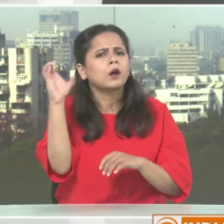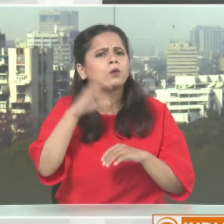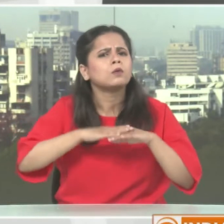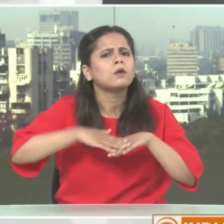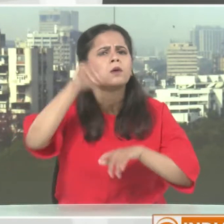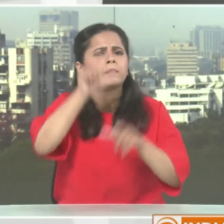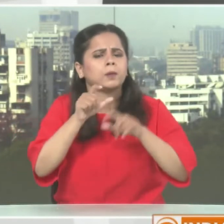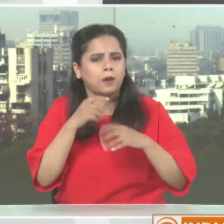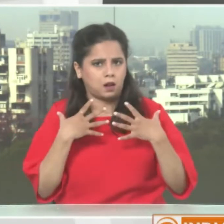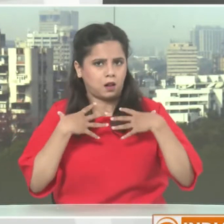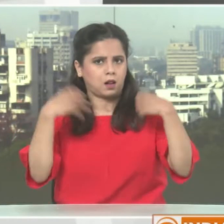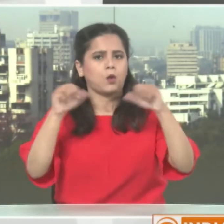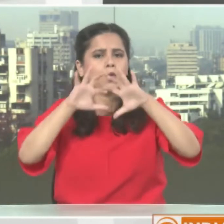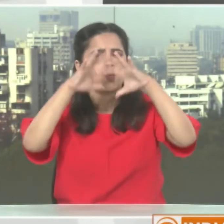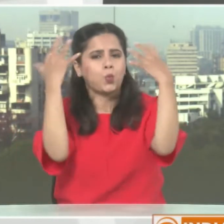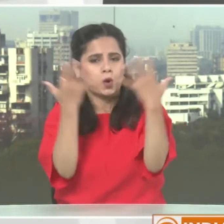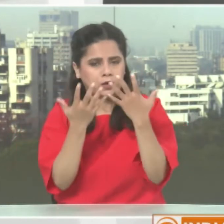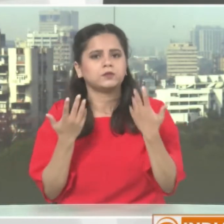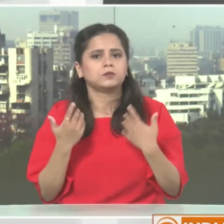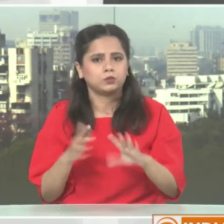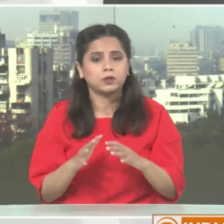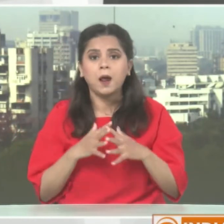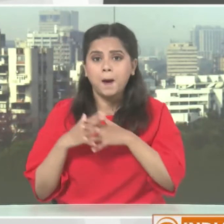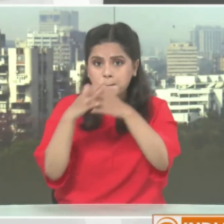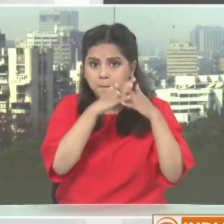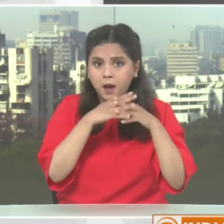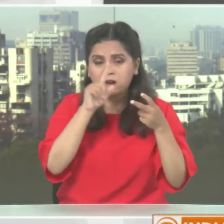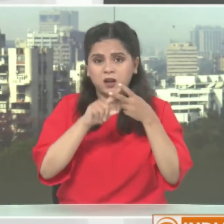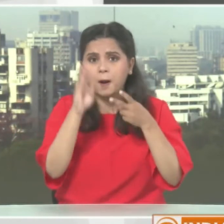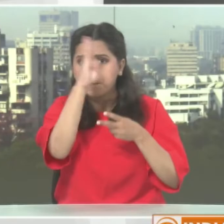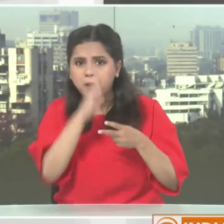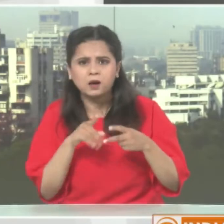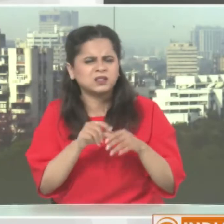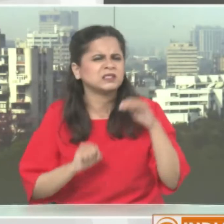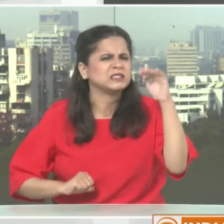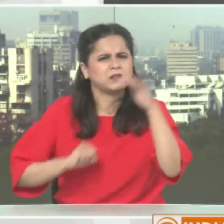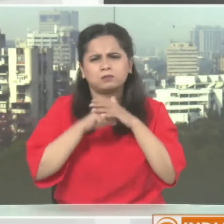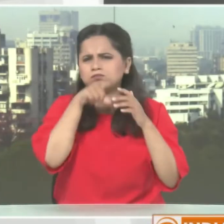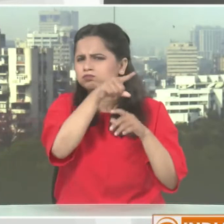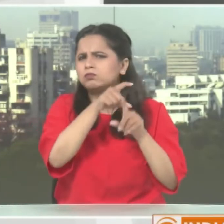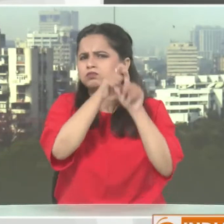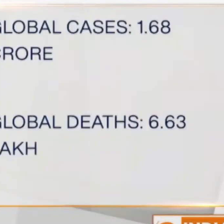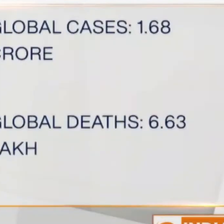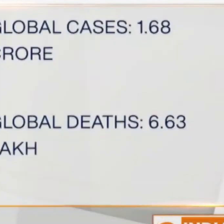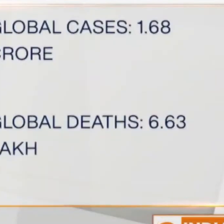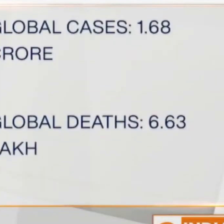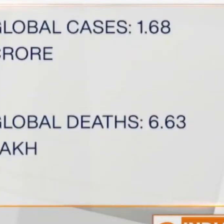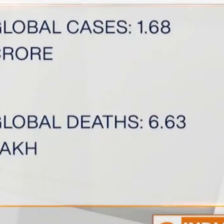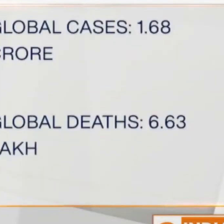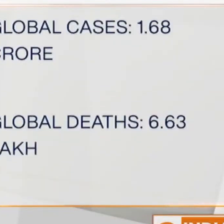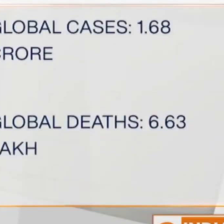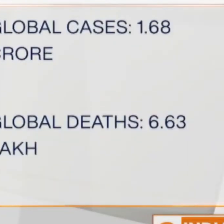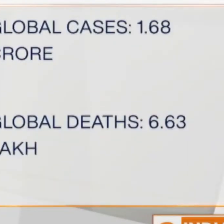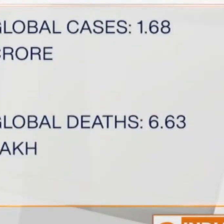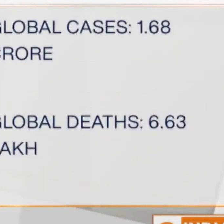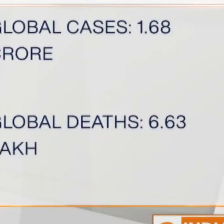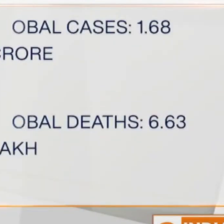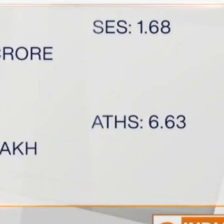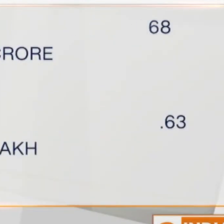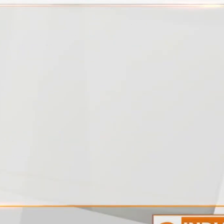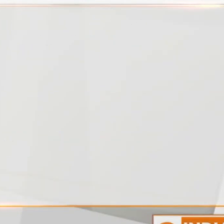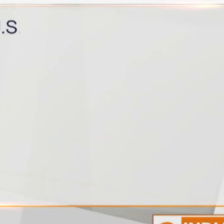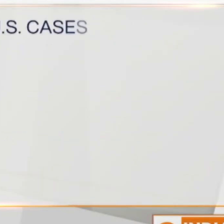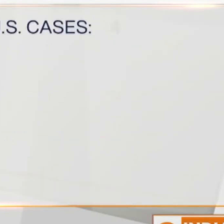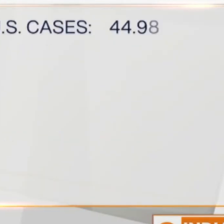people have recovered worldwide. US and Brazil remain the worst affected in terms of COVID-19 infections and